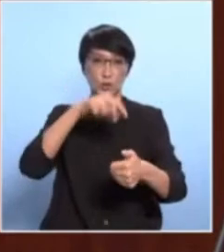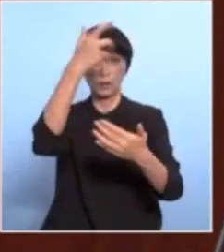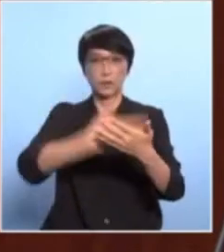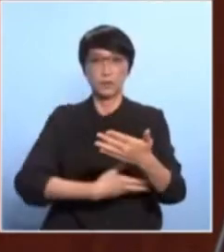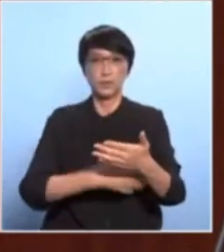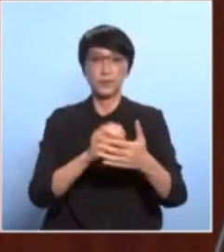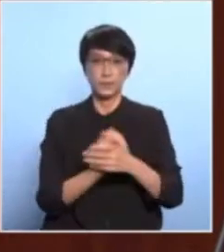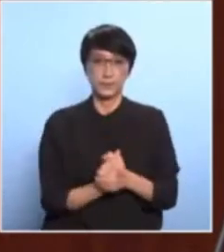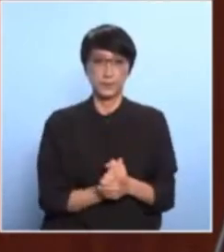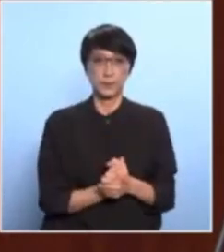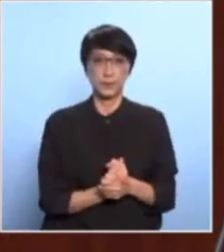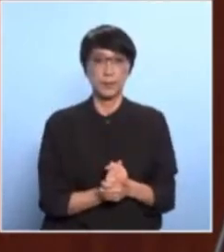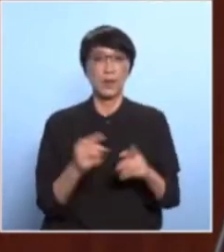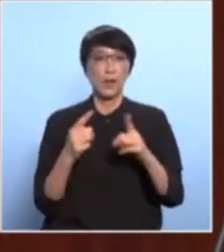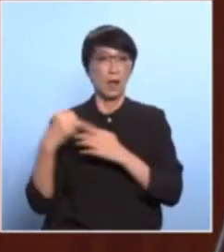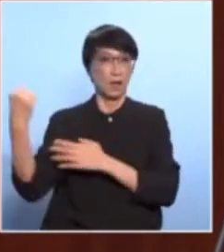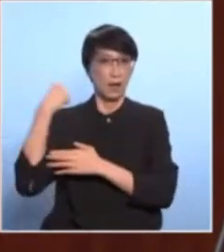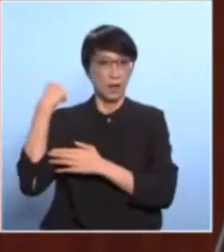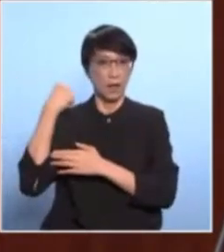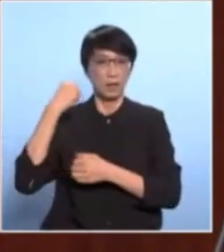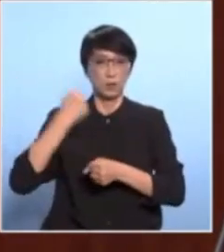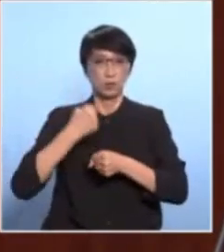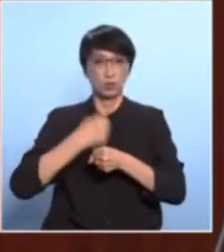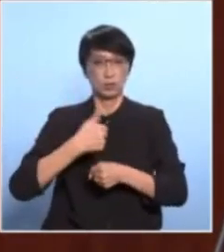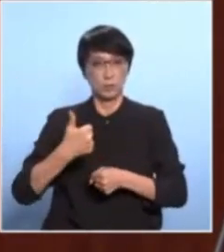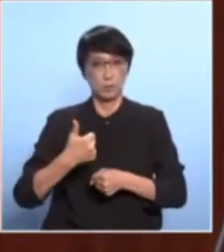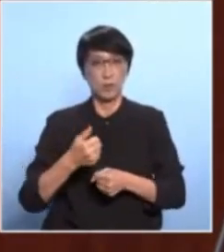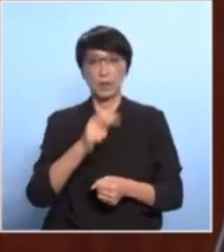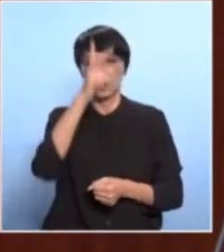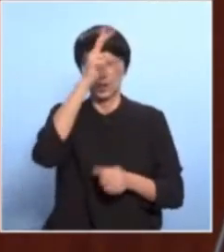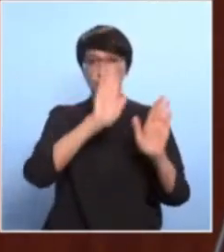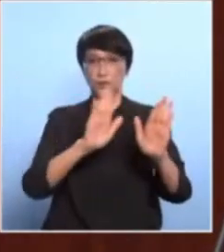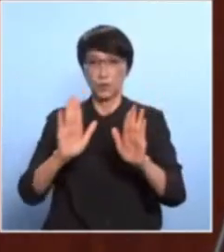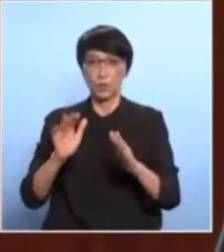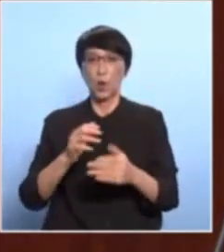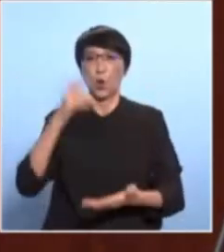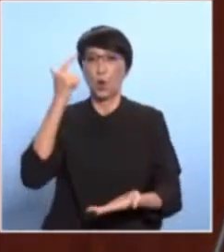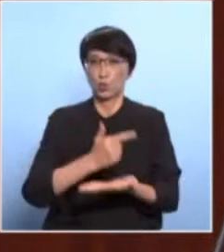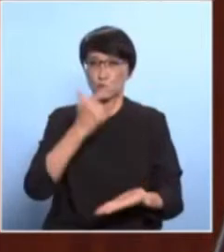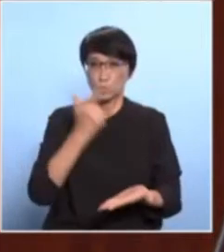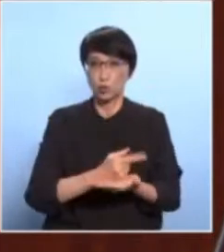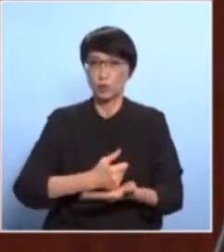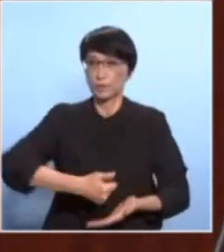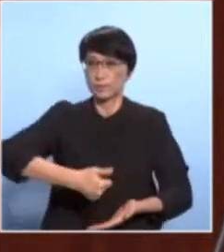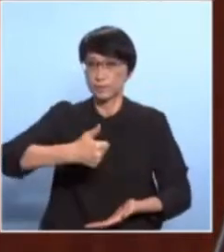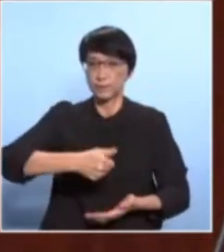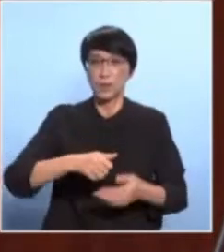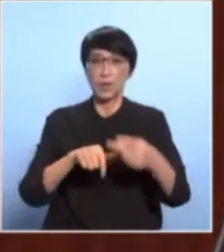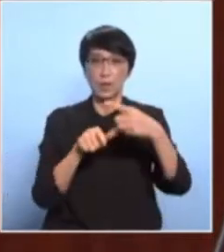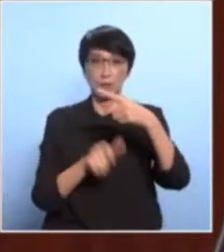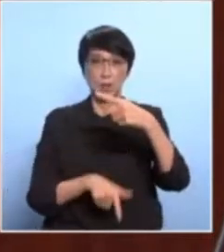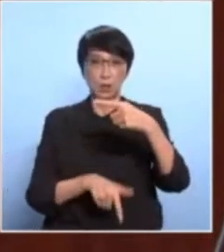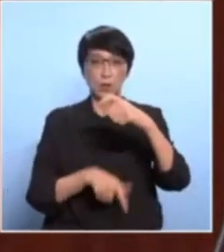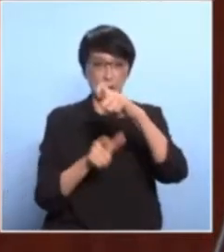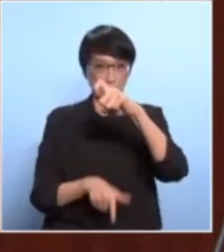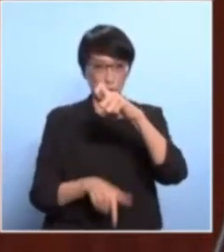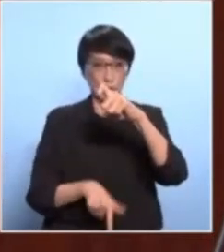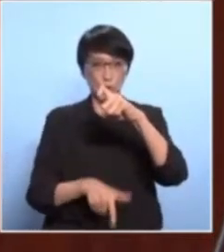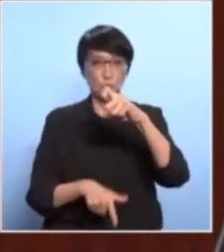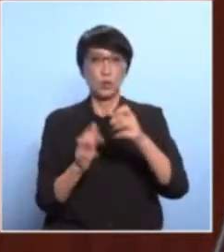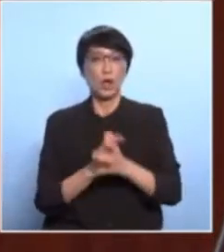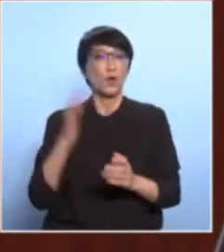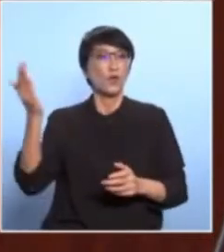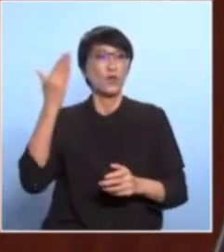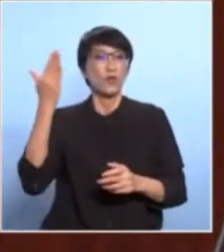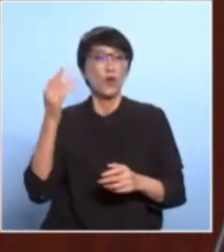access government services in person. Strengthen the civil service management system. A capable and efficient civil service is the key